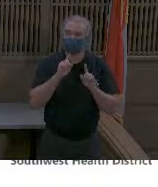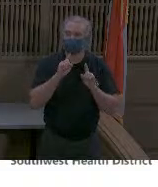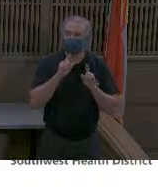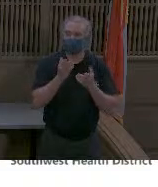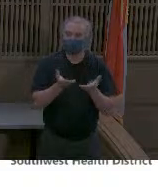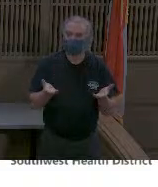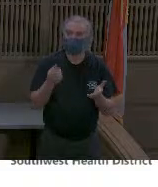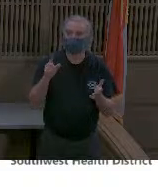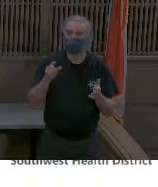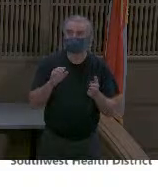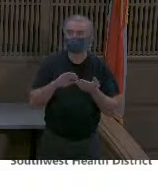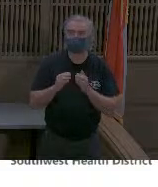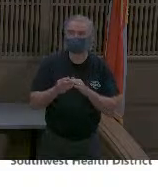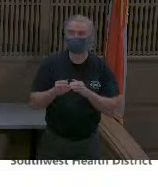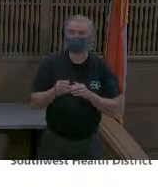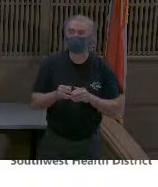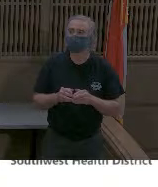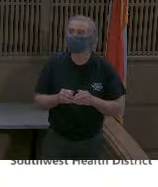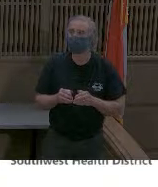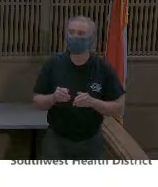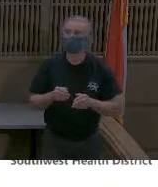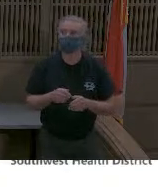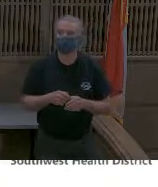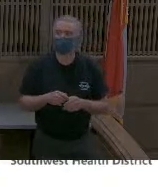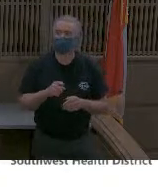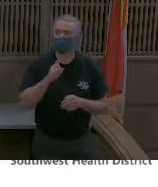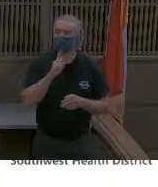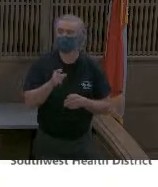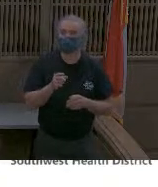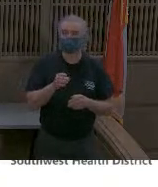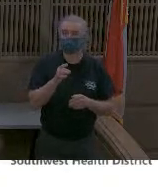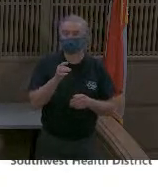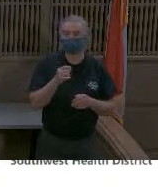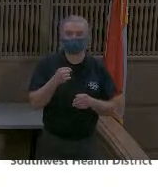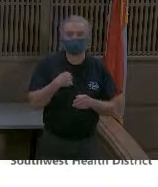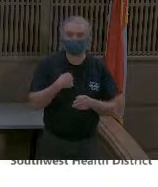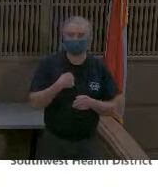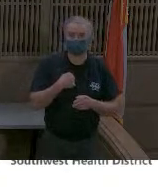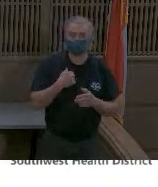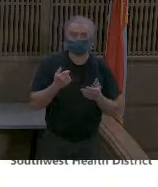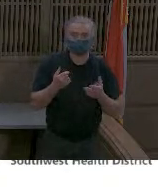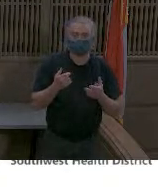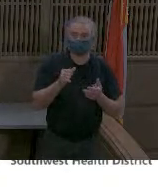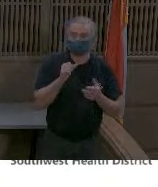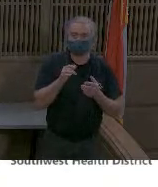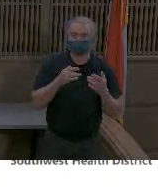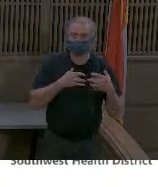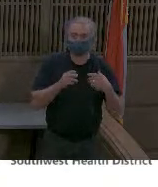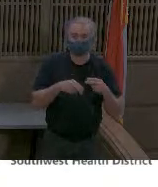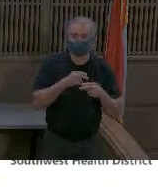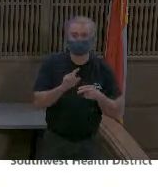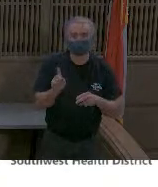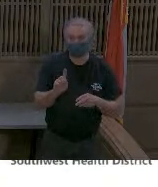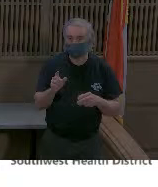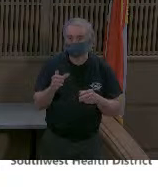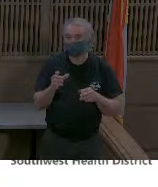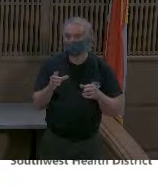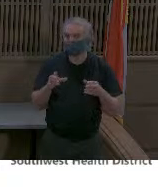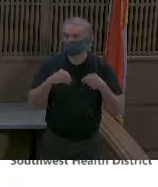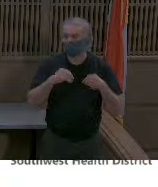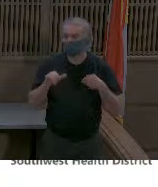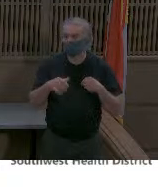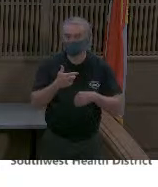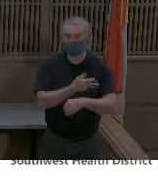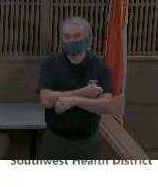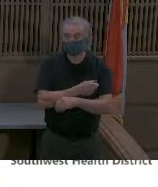And frankly, we don't exactly care where you get your vaccine. The main thing is that you get it, and we're very fortunate here that we have quite